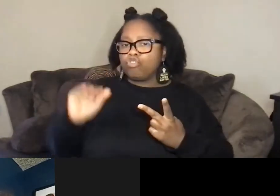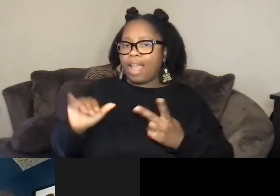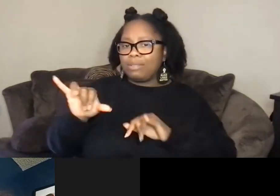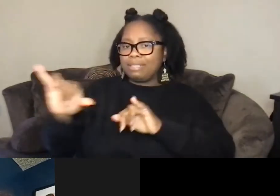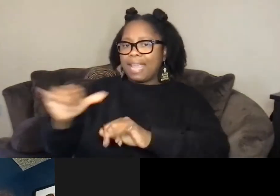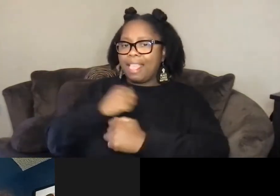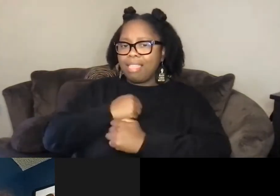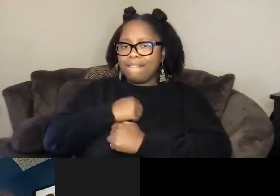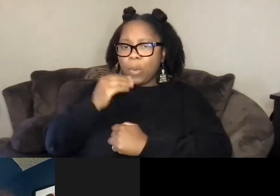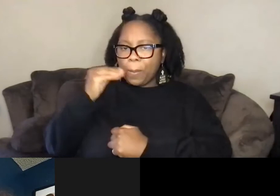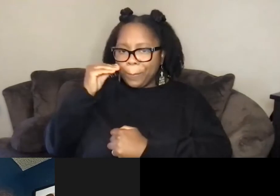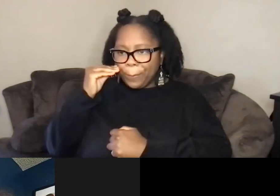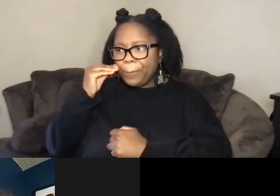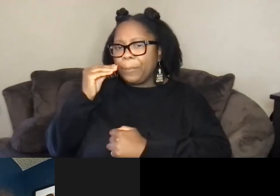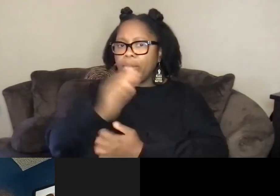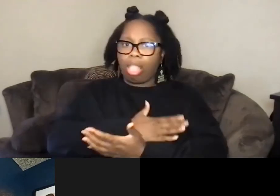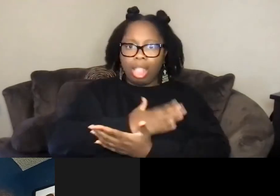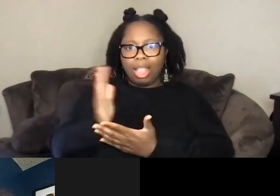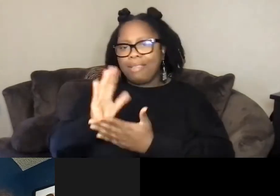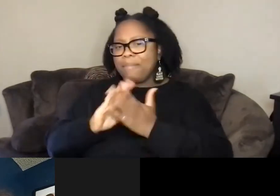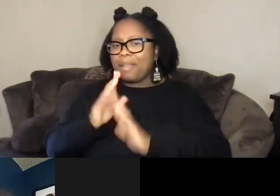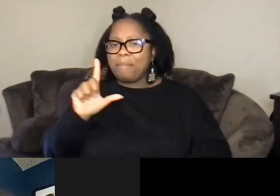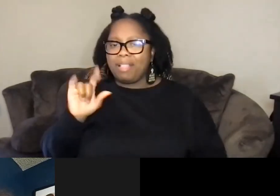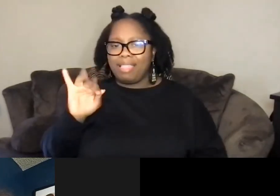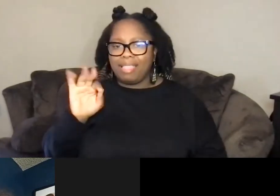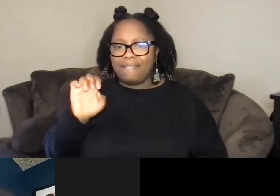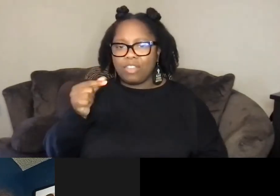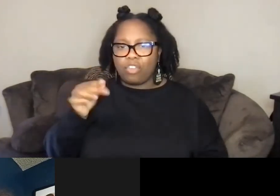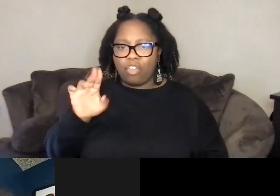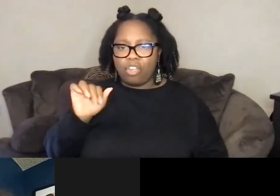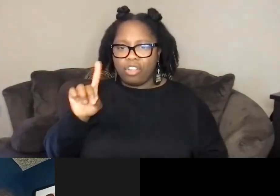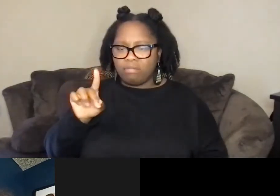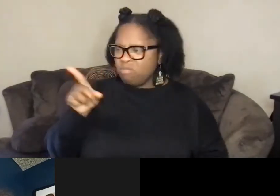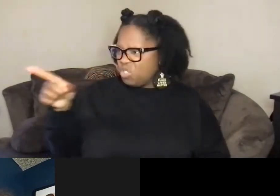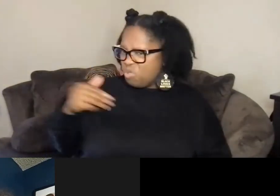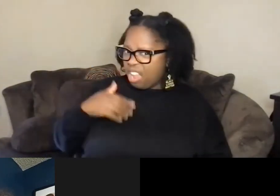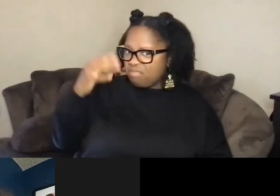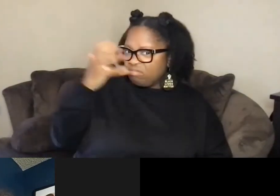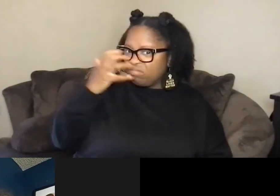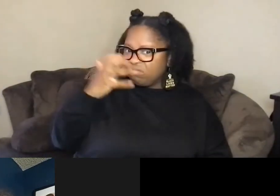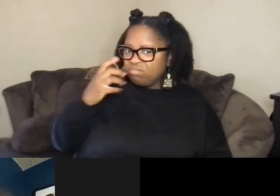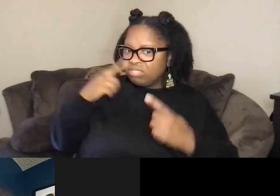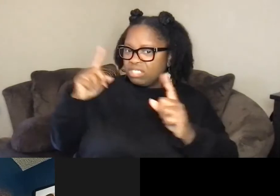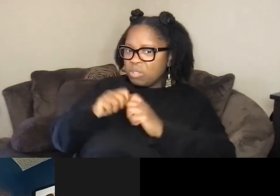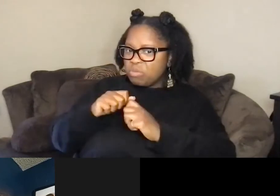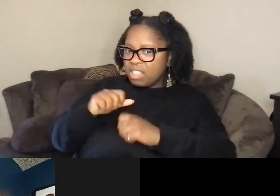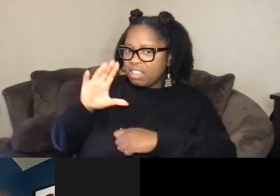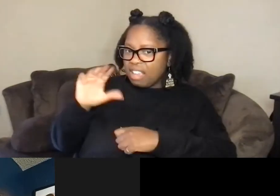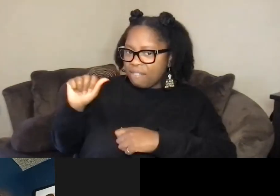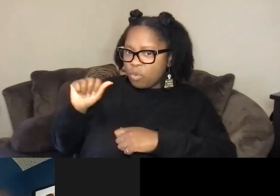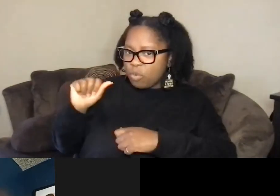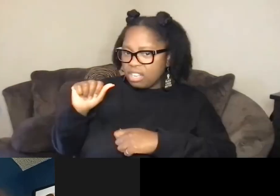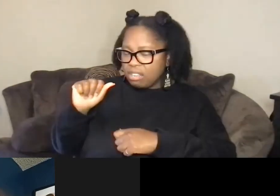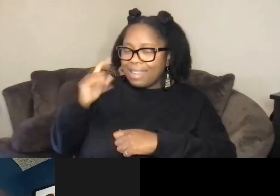being able to be a lifeguard. Mm-hmm. And I think you had an amazing success with California. Yeah, the crisis care